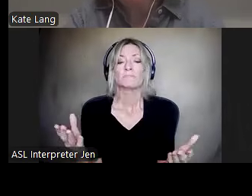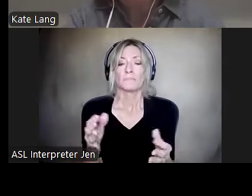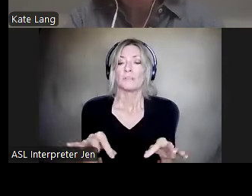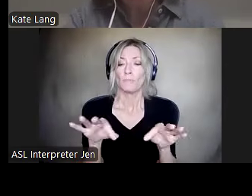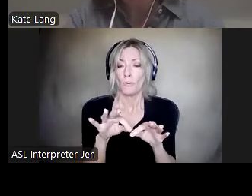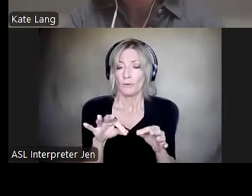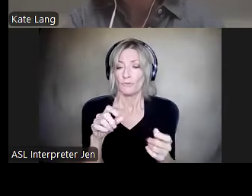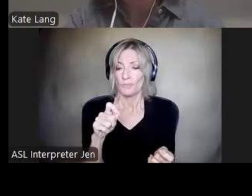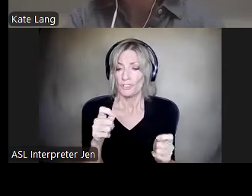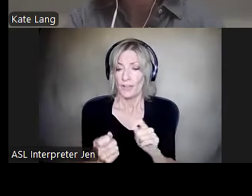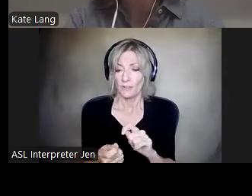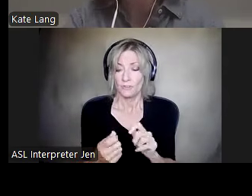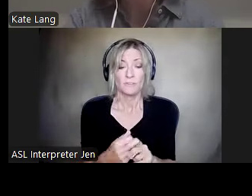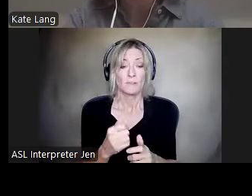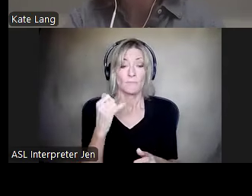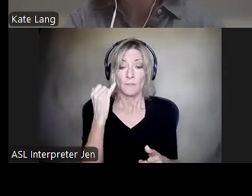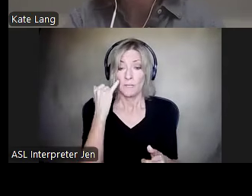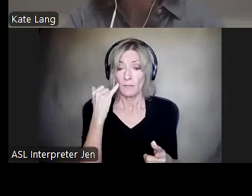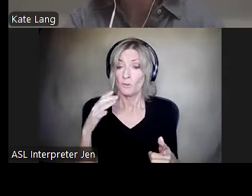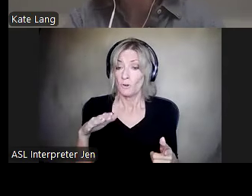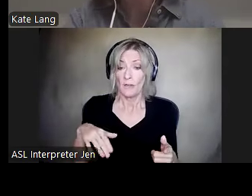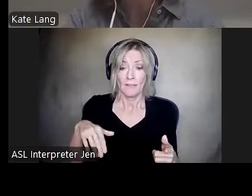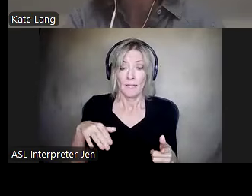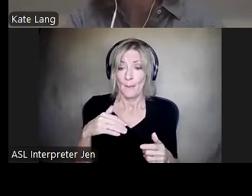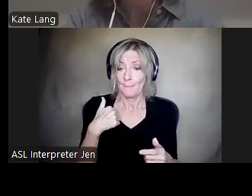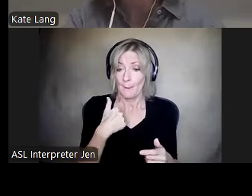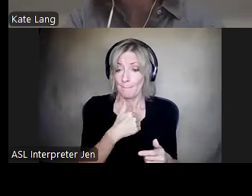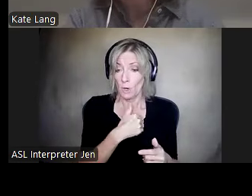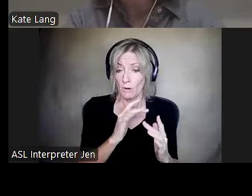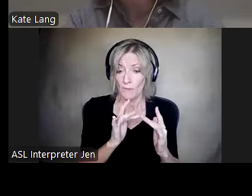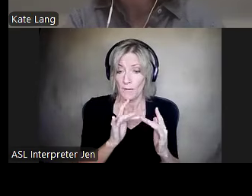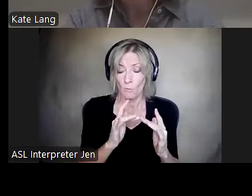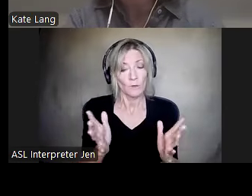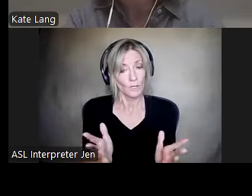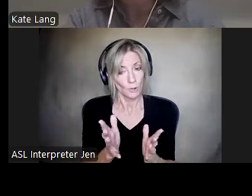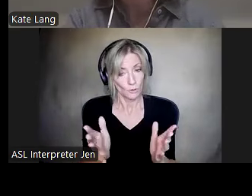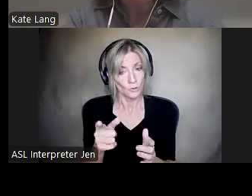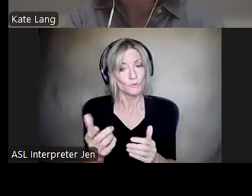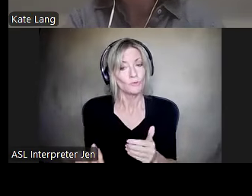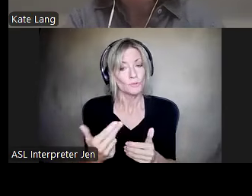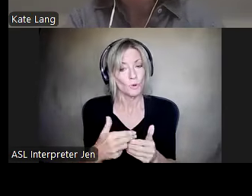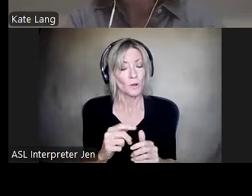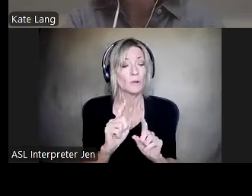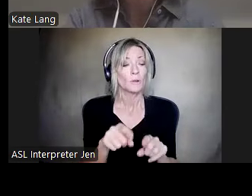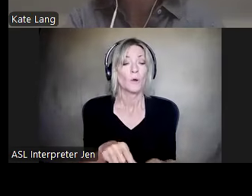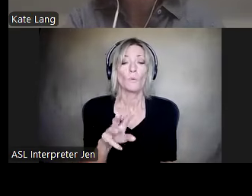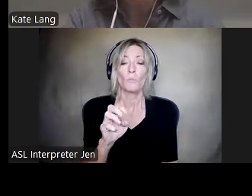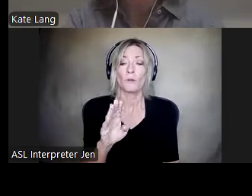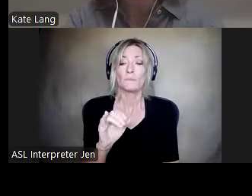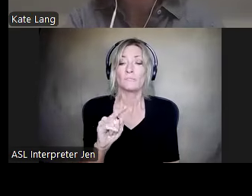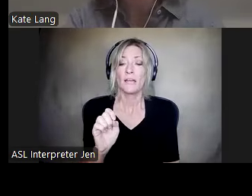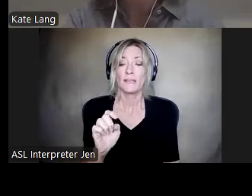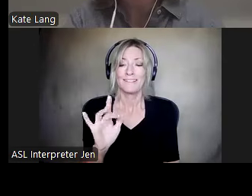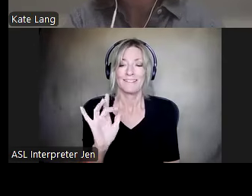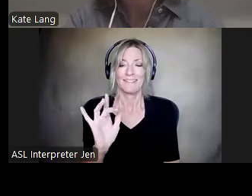developments. If you're not already a member of our network, we encourage you to join by going to our website and clicking the